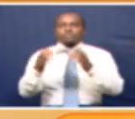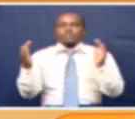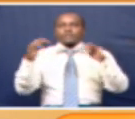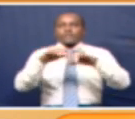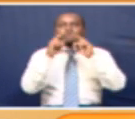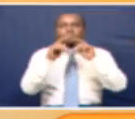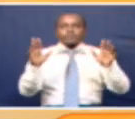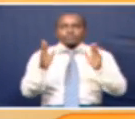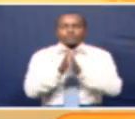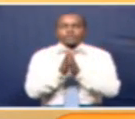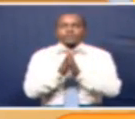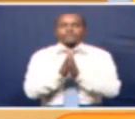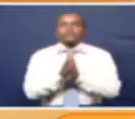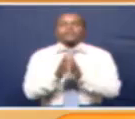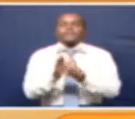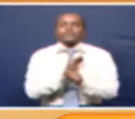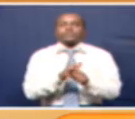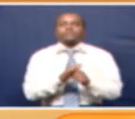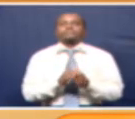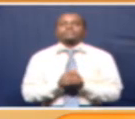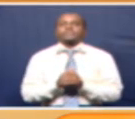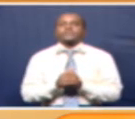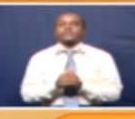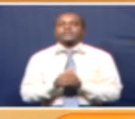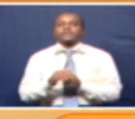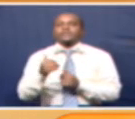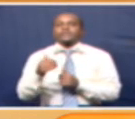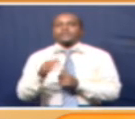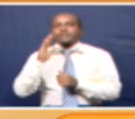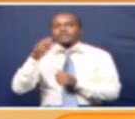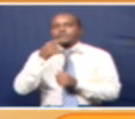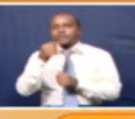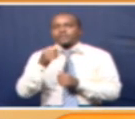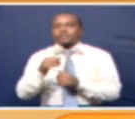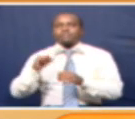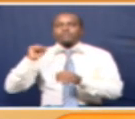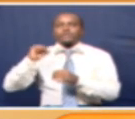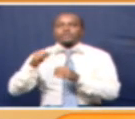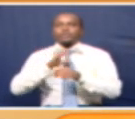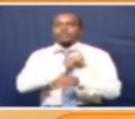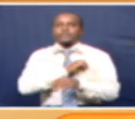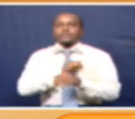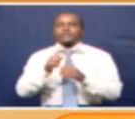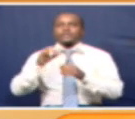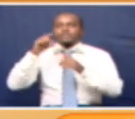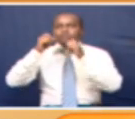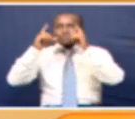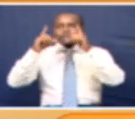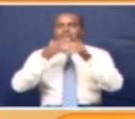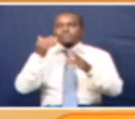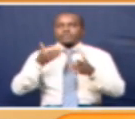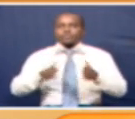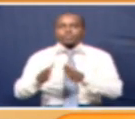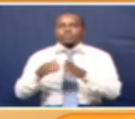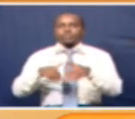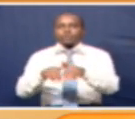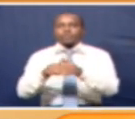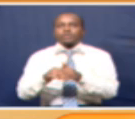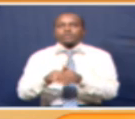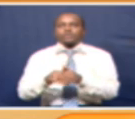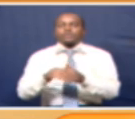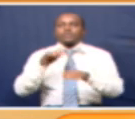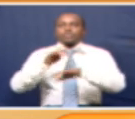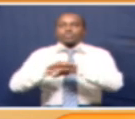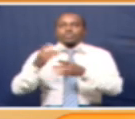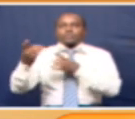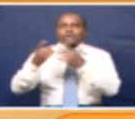peacefully and lawfully. Martin Dare says, hi Hussein, political tolerance and sobriety is the best way to go. Proper dialogue with